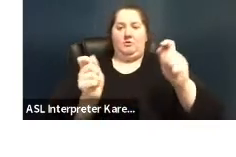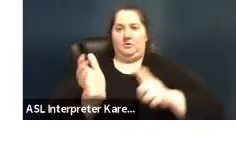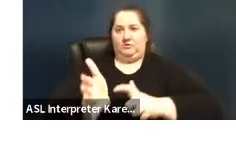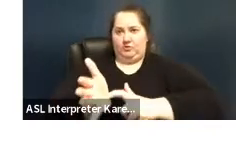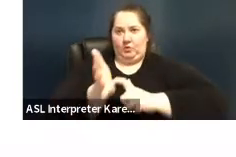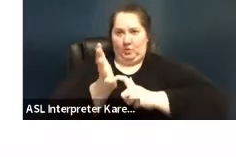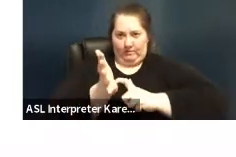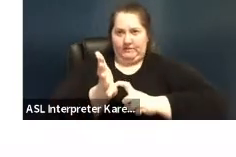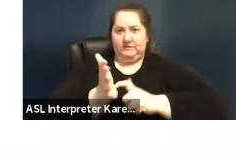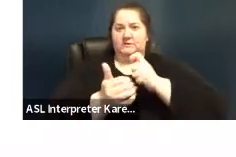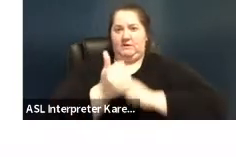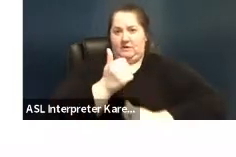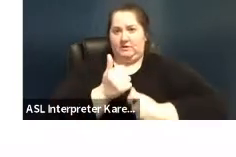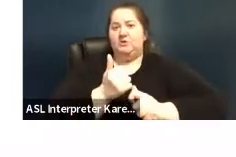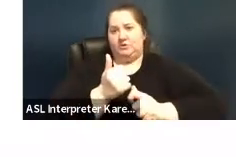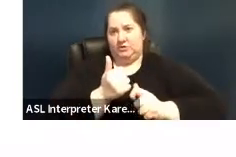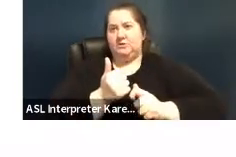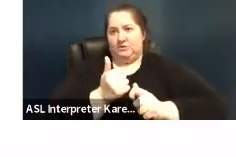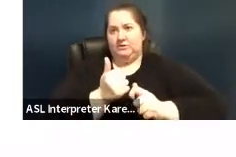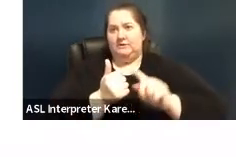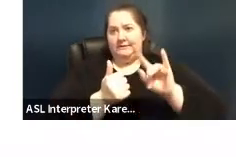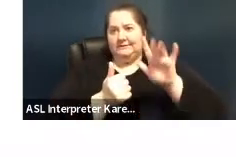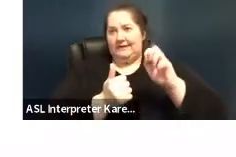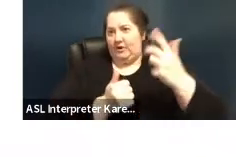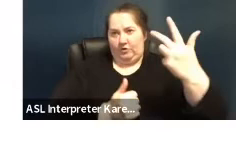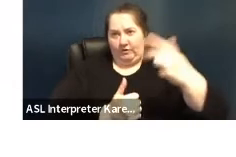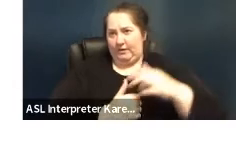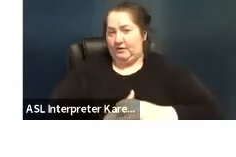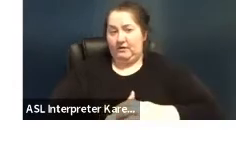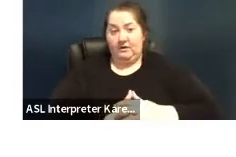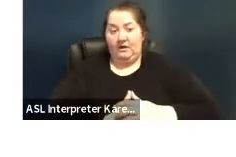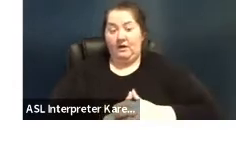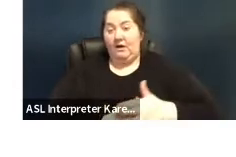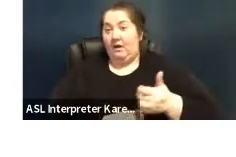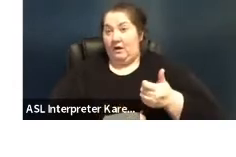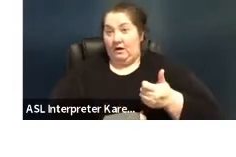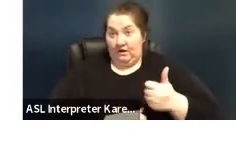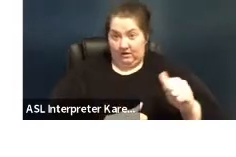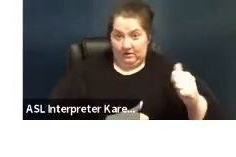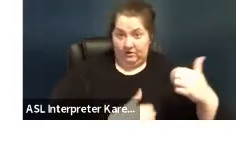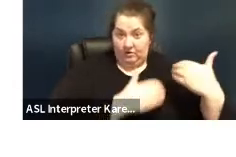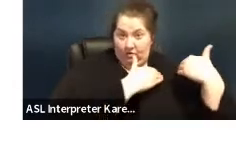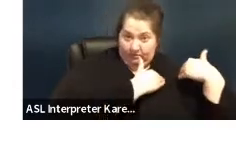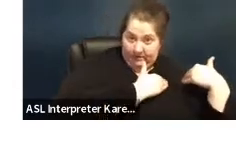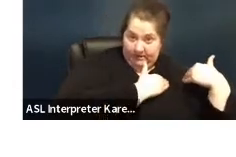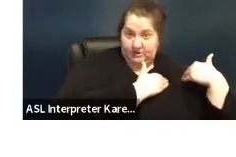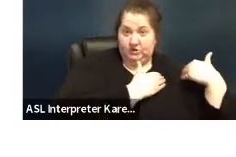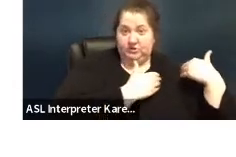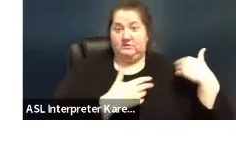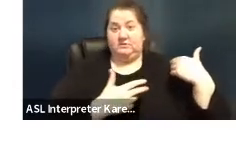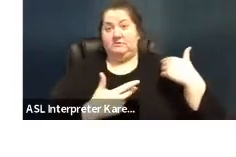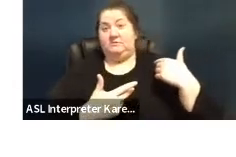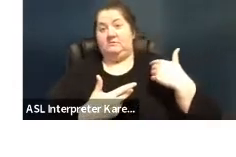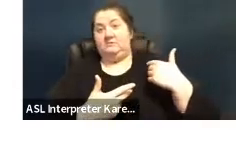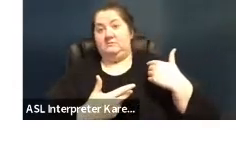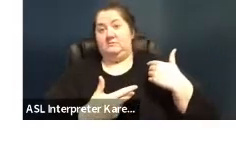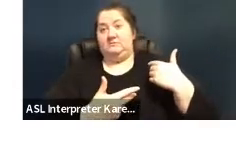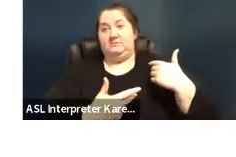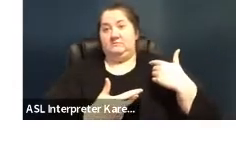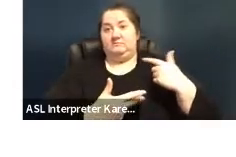requirements under Title III. They have no other obligations at all under Title